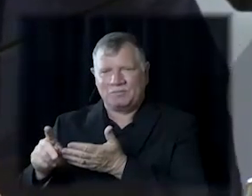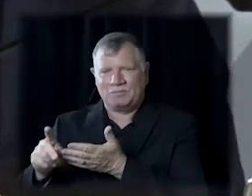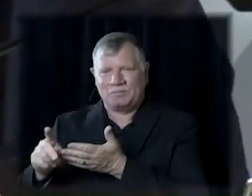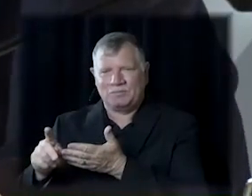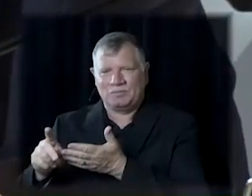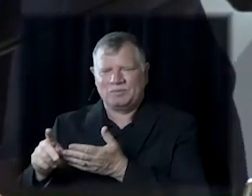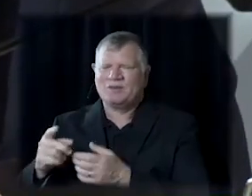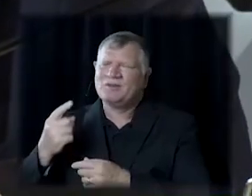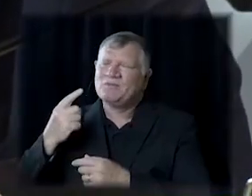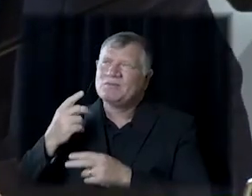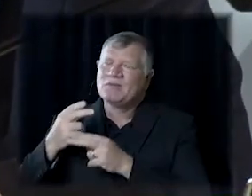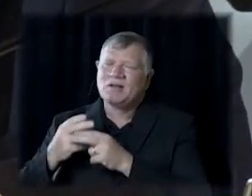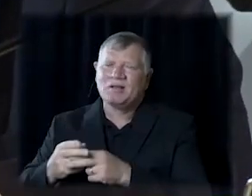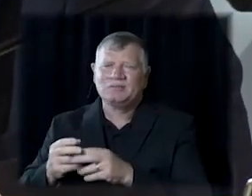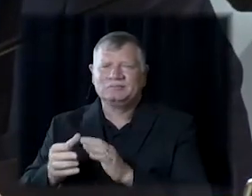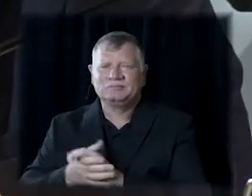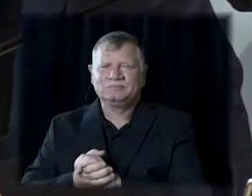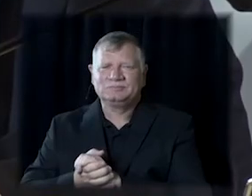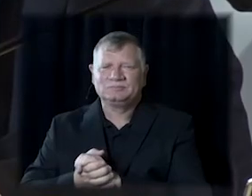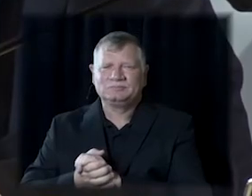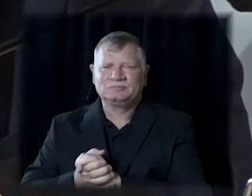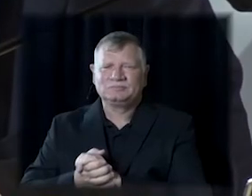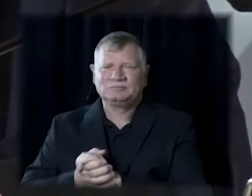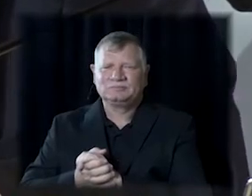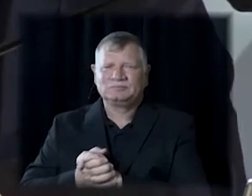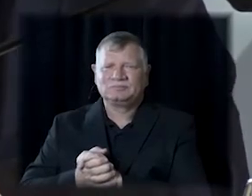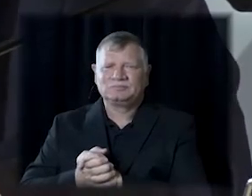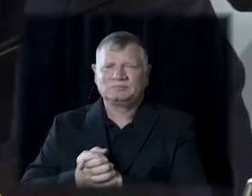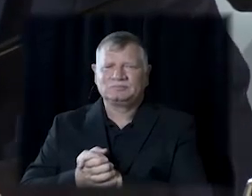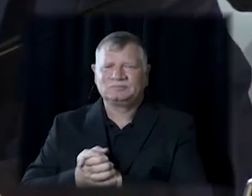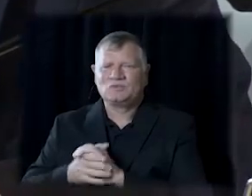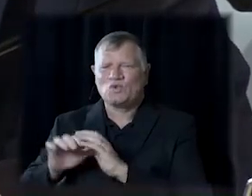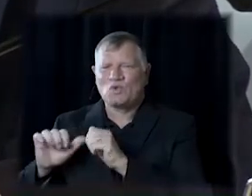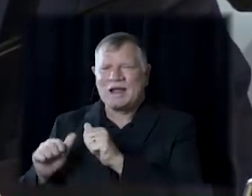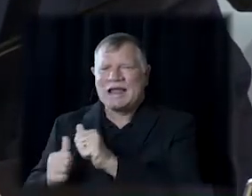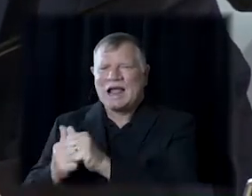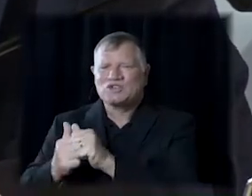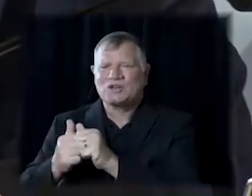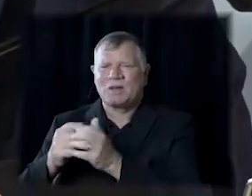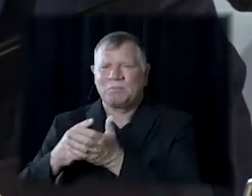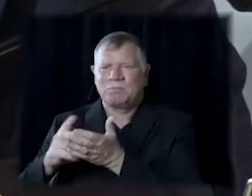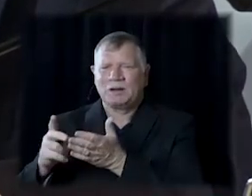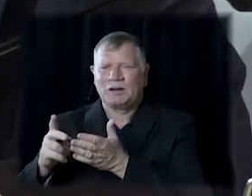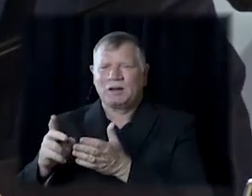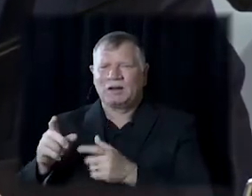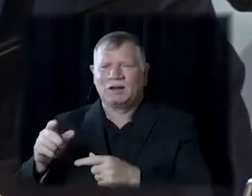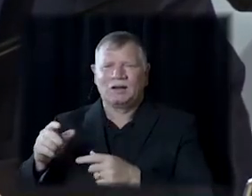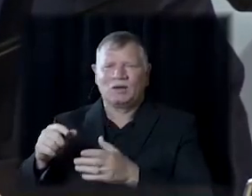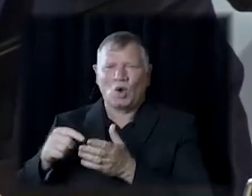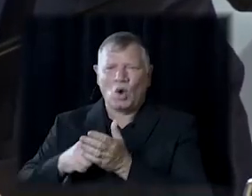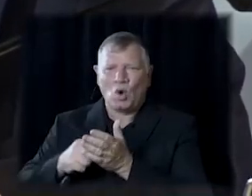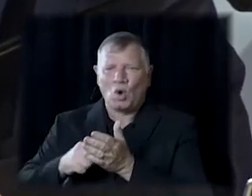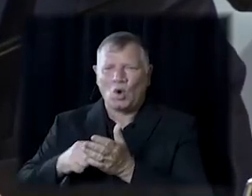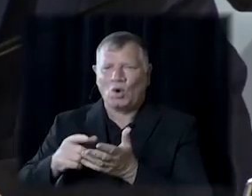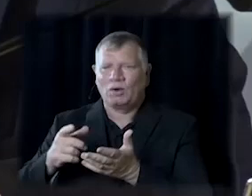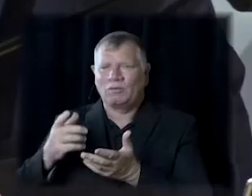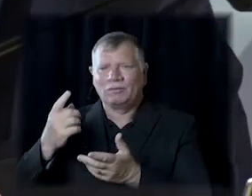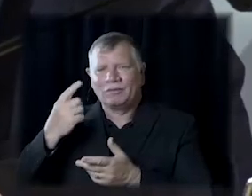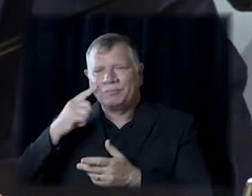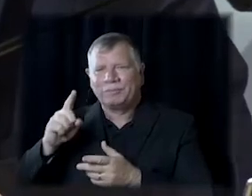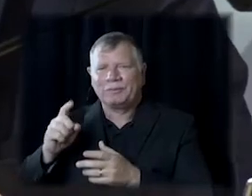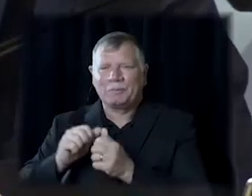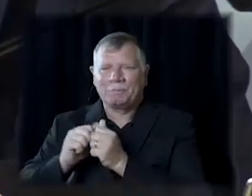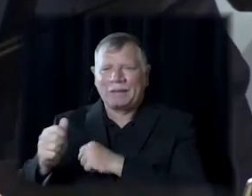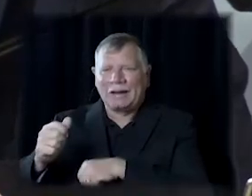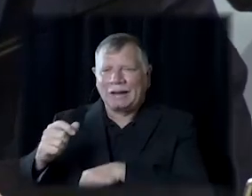I'll call it for the sake of ease, a catch-up payment, meaning that you owed money, the monies were due and owing, they were